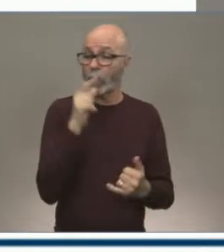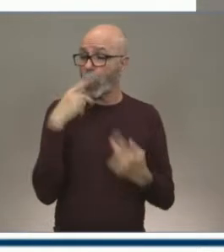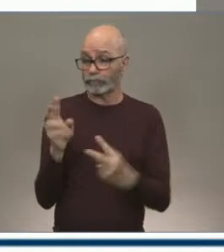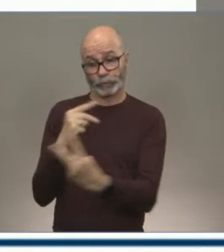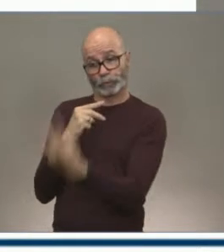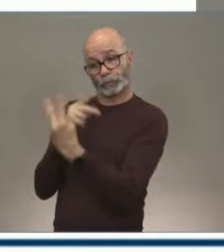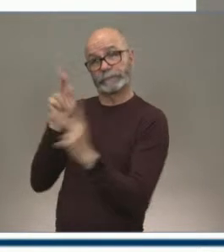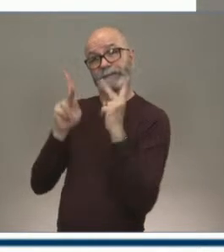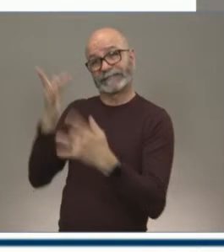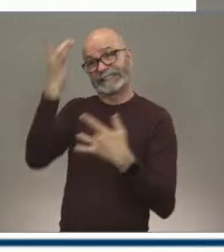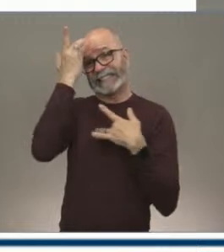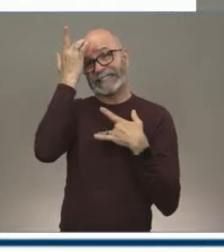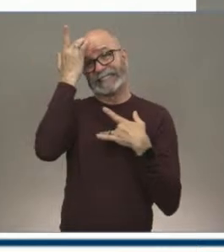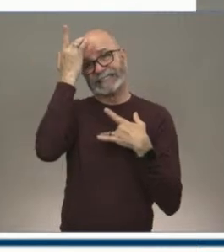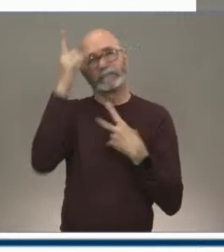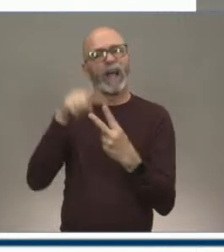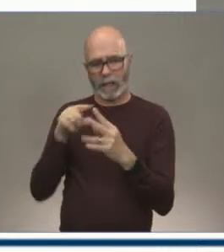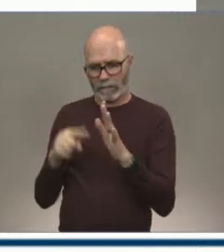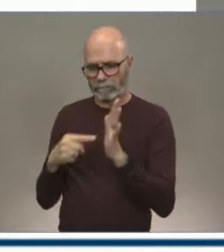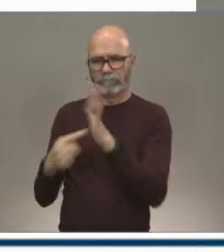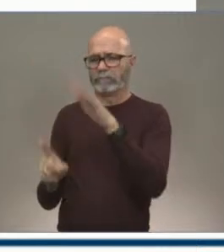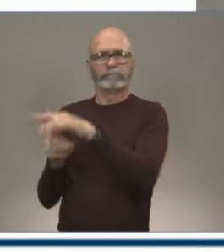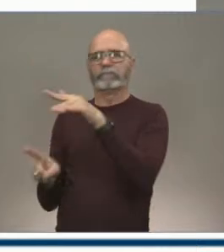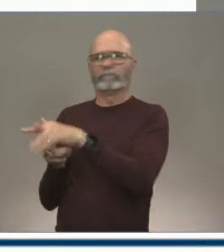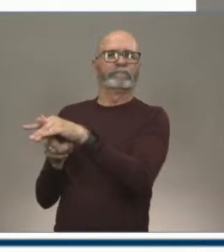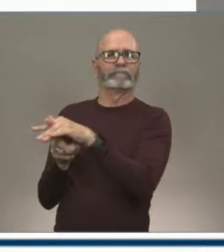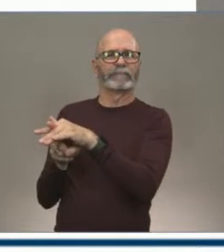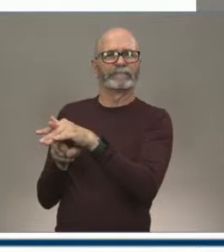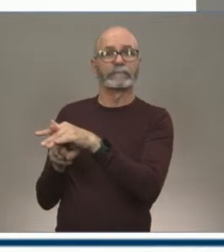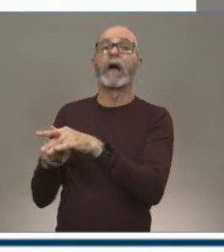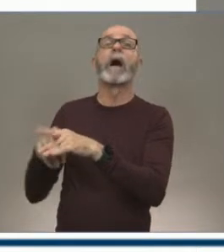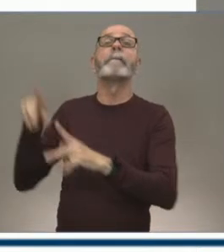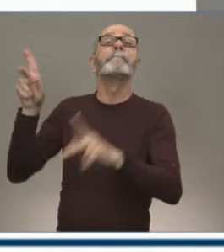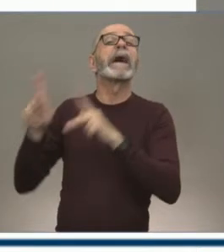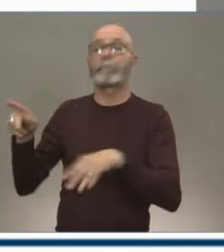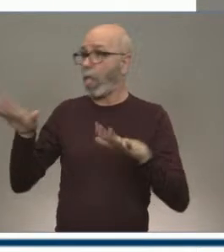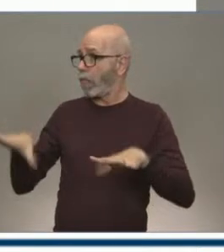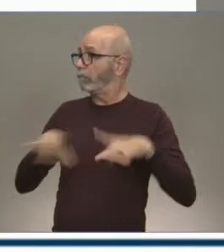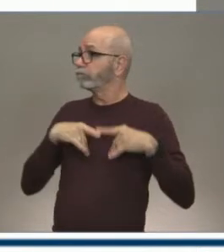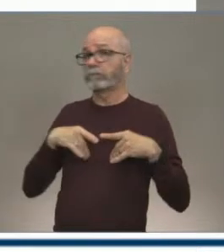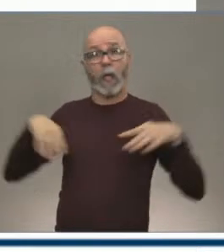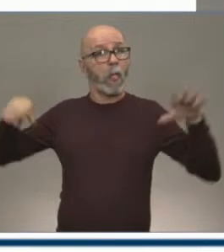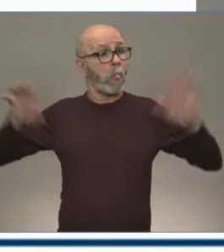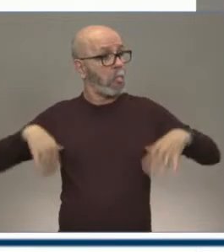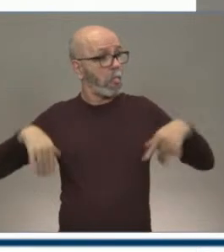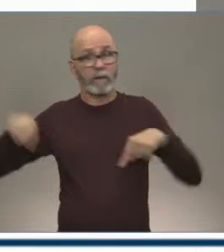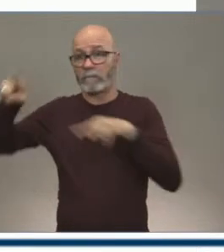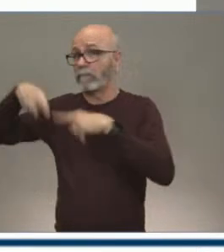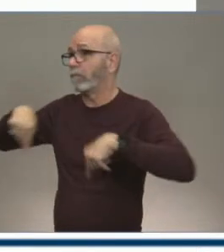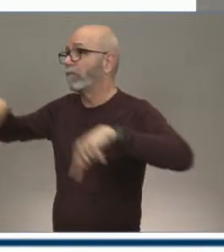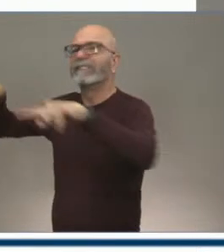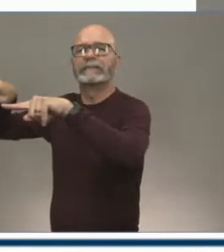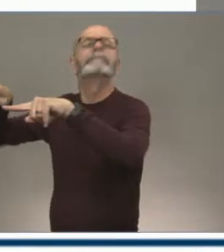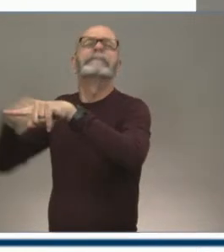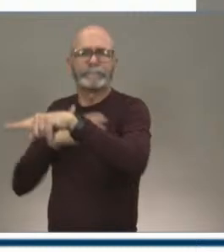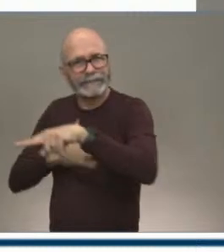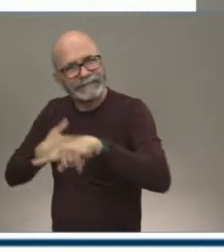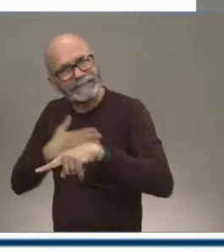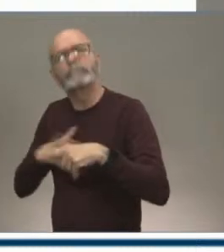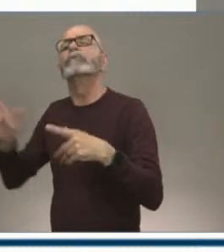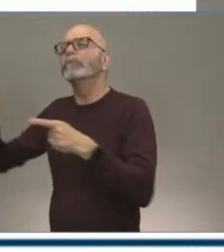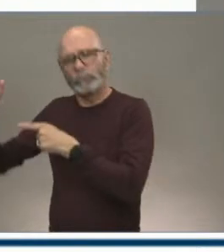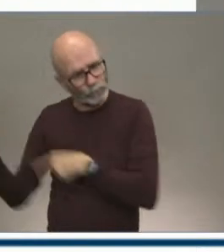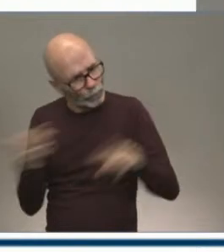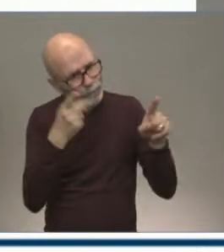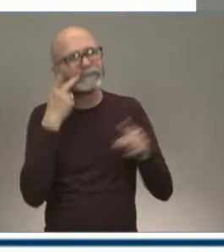consider adding asymptomatic testing to your COVID-19 protective measures. But I want to remind people that even if you